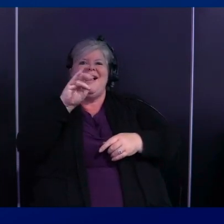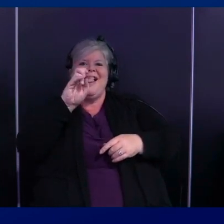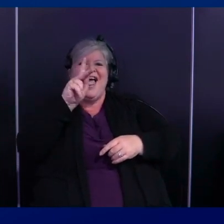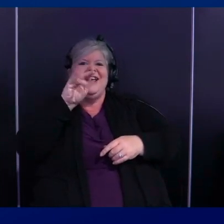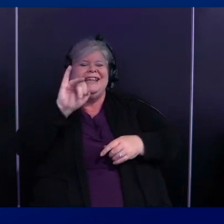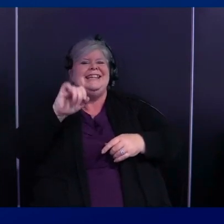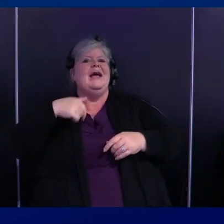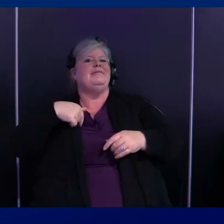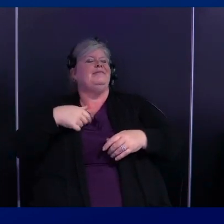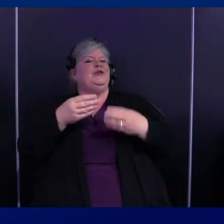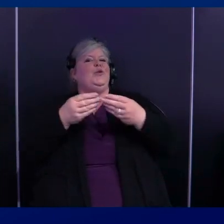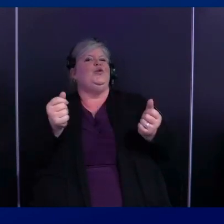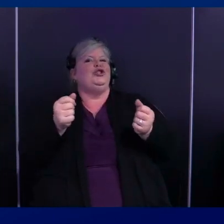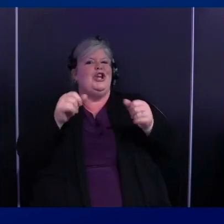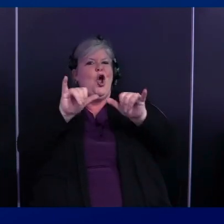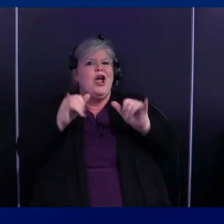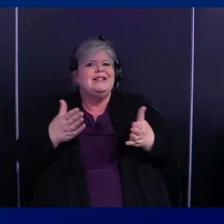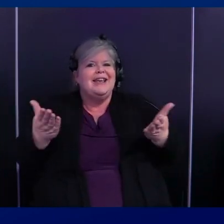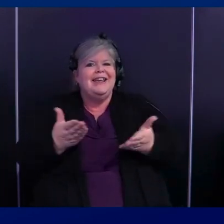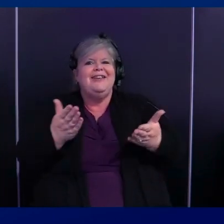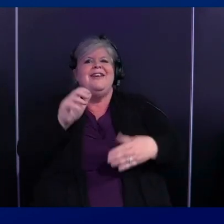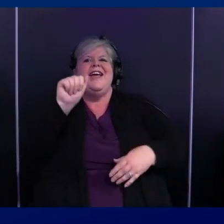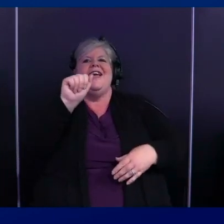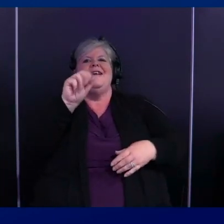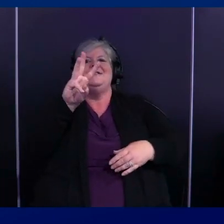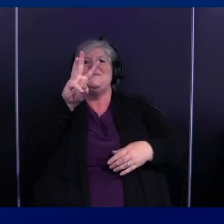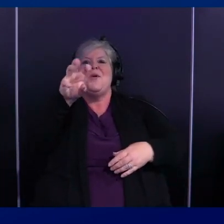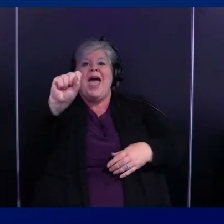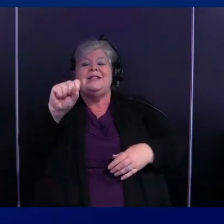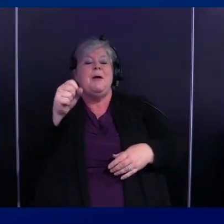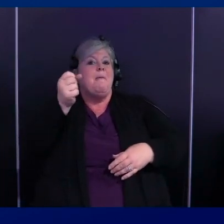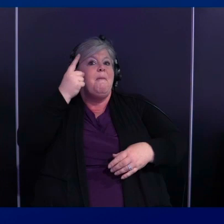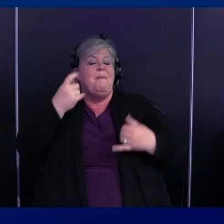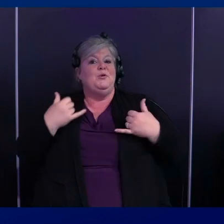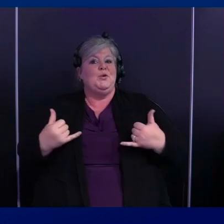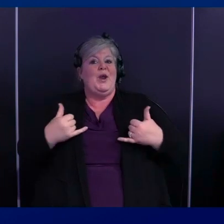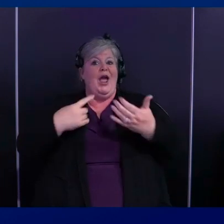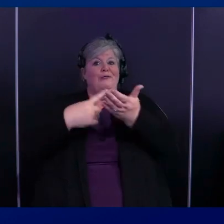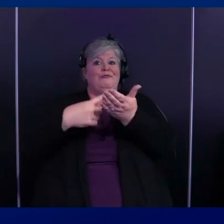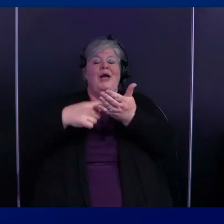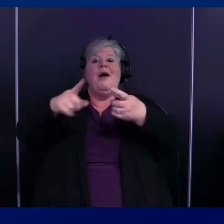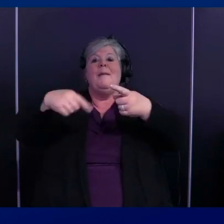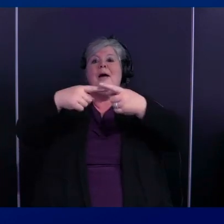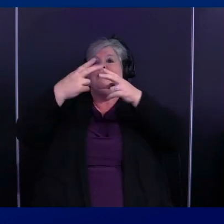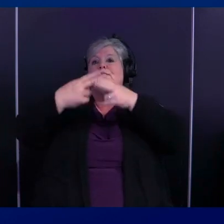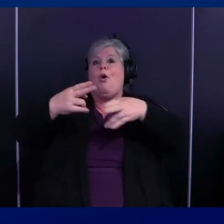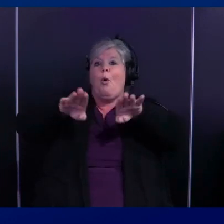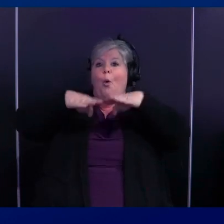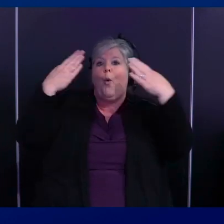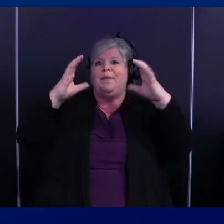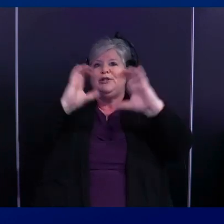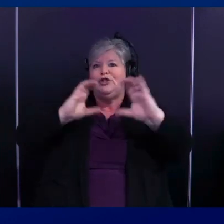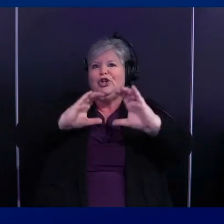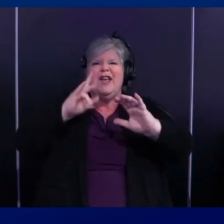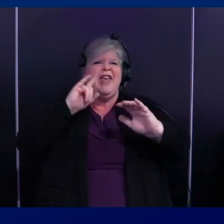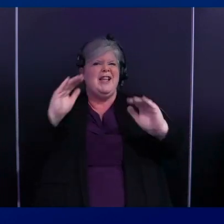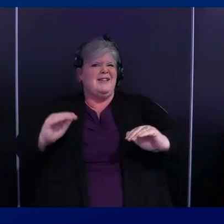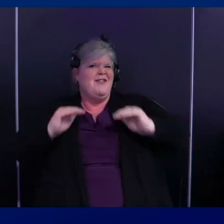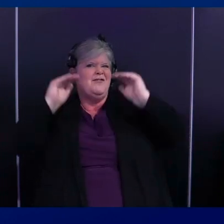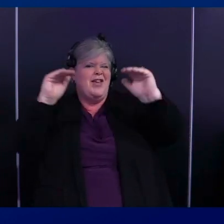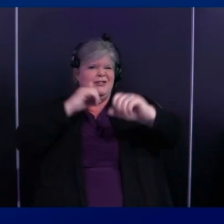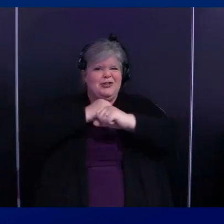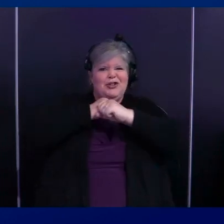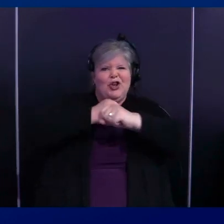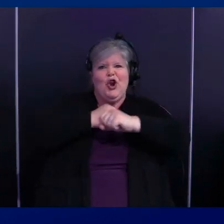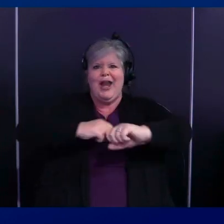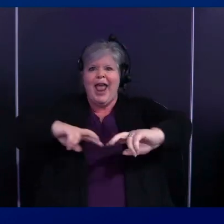at AWS. And today I'm going to be talking about OpenSearch, the advanced security analytics feature